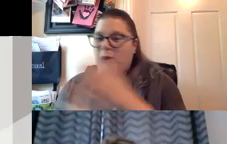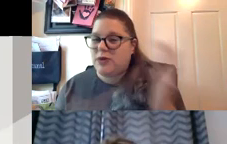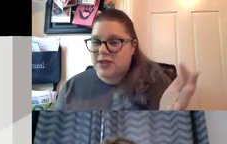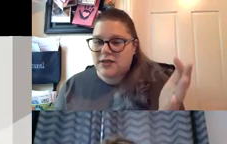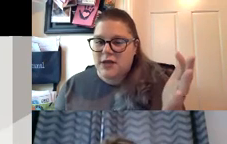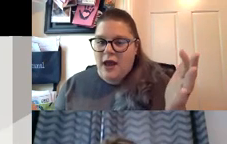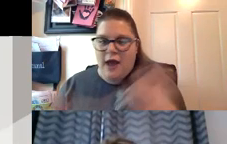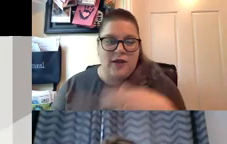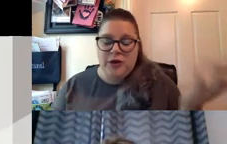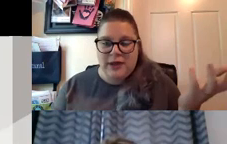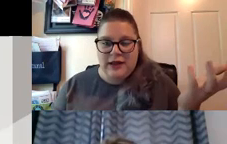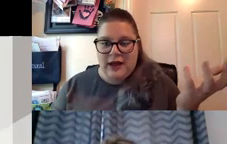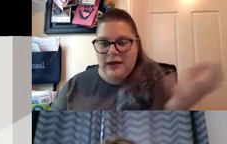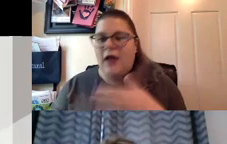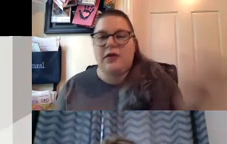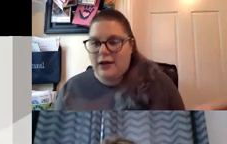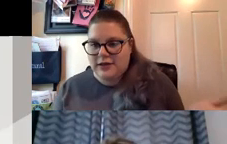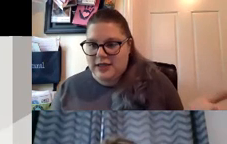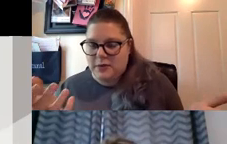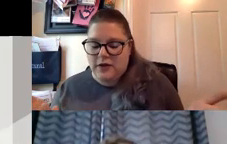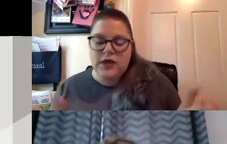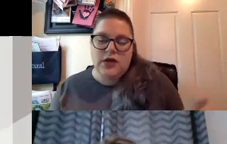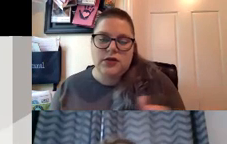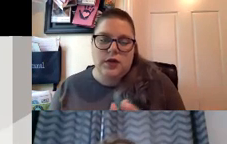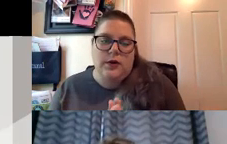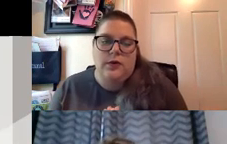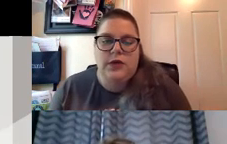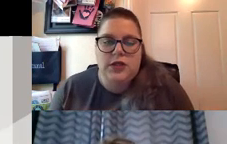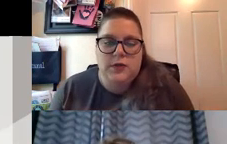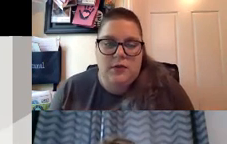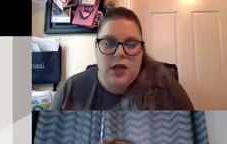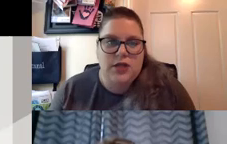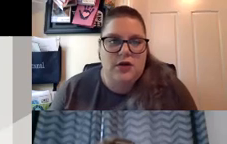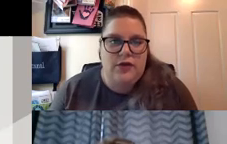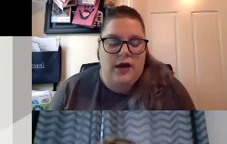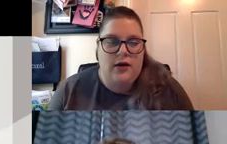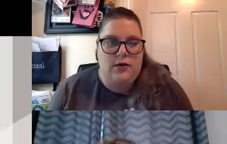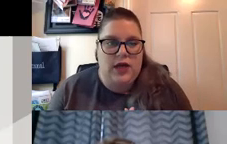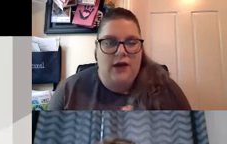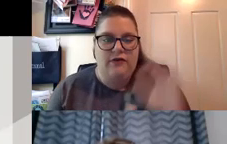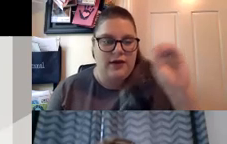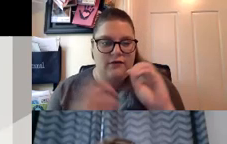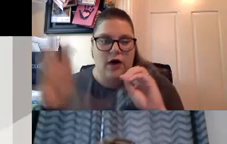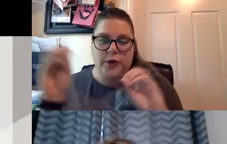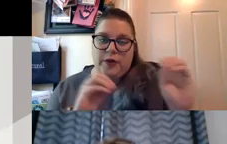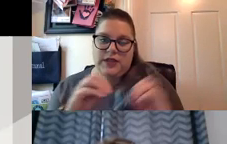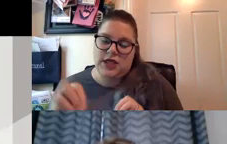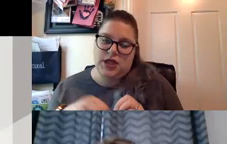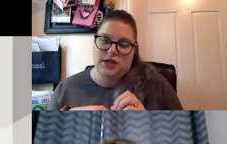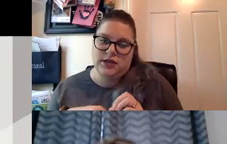then, or posters, and then you put them online and they're not accessible. So we just want to make sure that we kind of think of